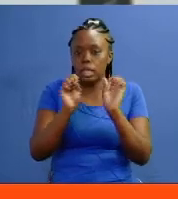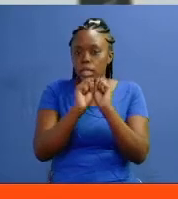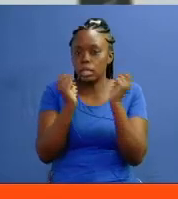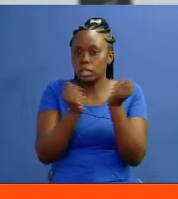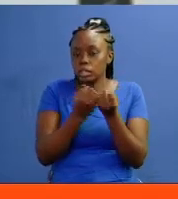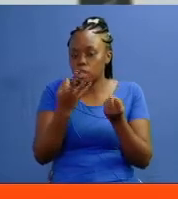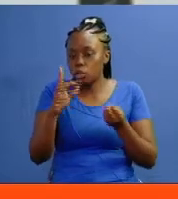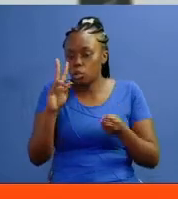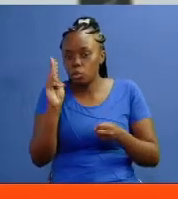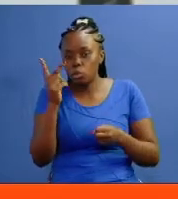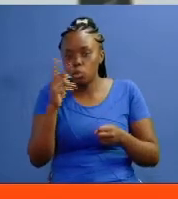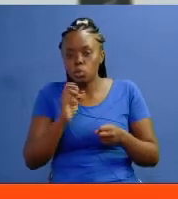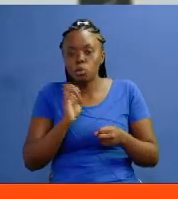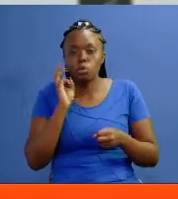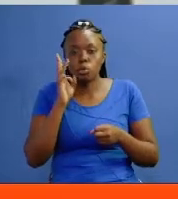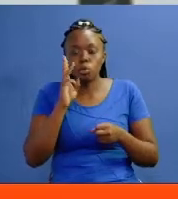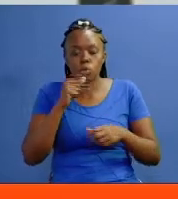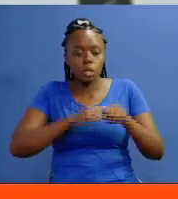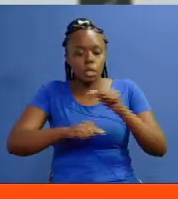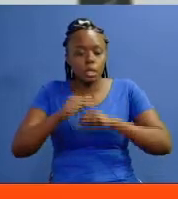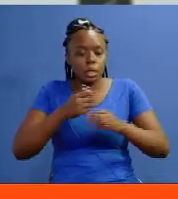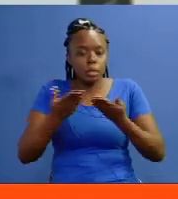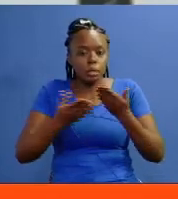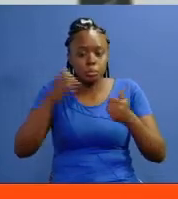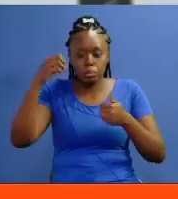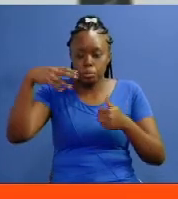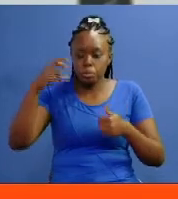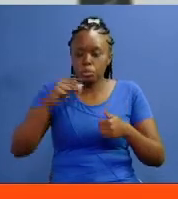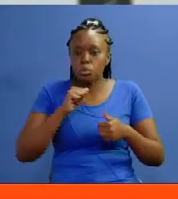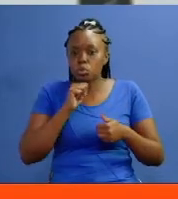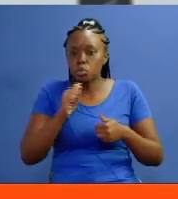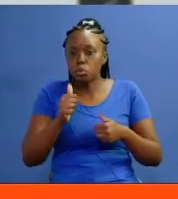Kenya was not a bolt in the rain. It was not